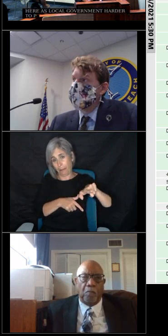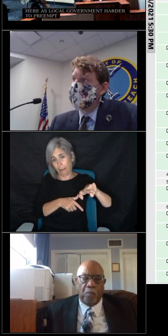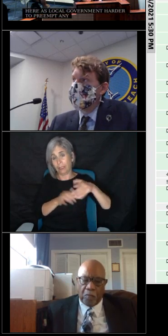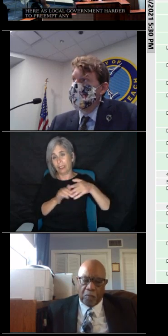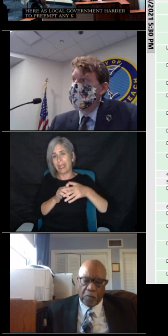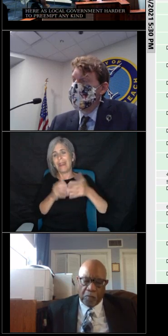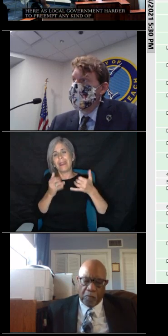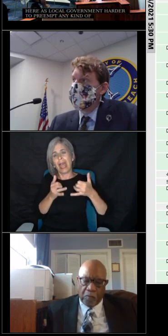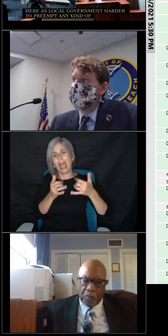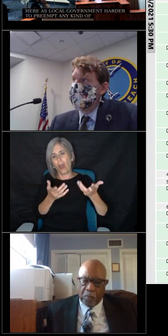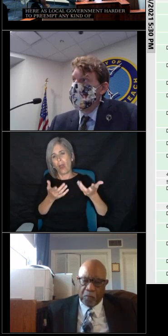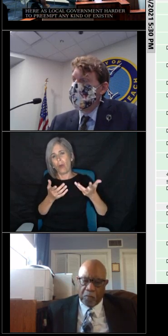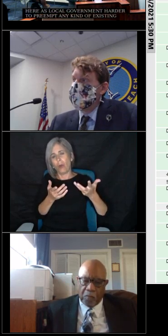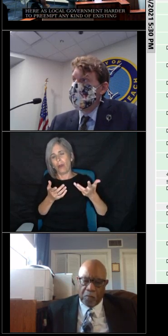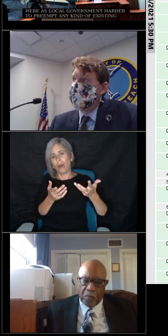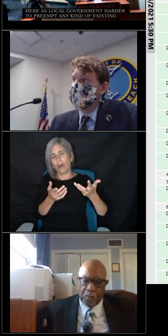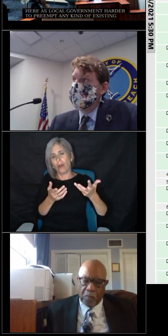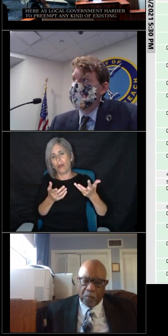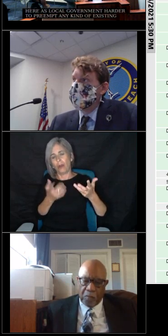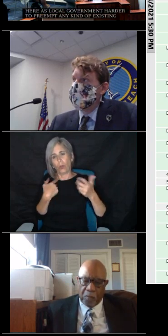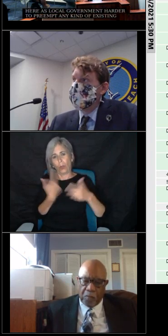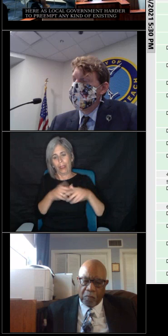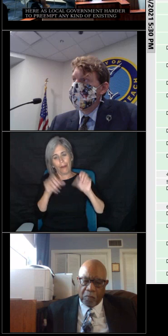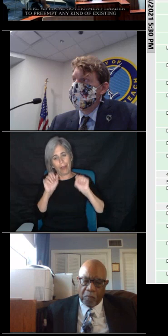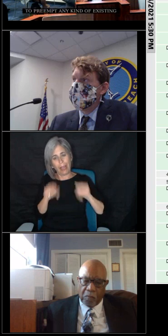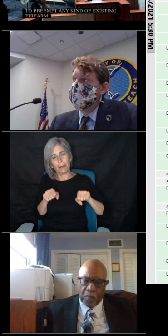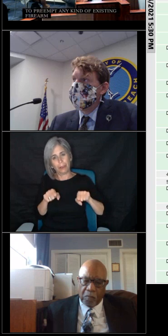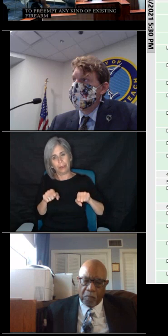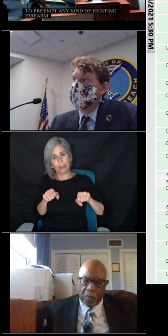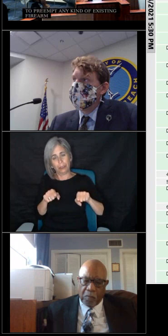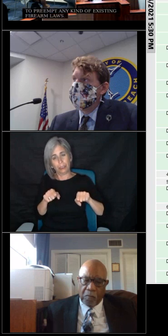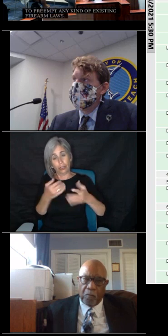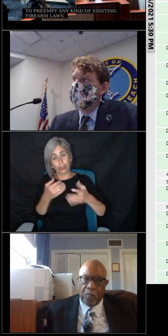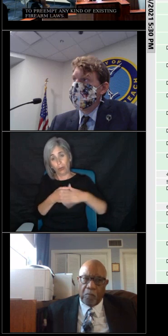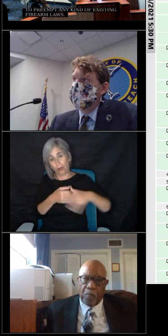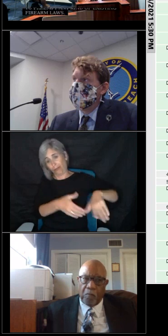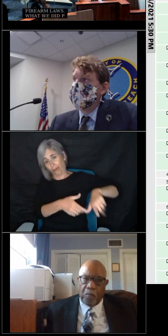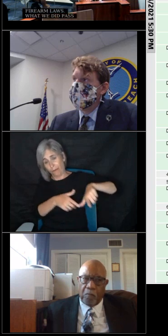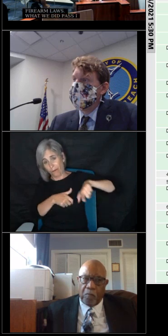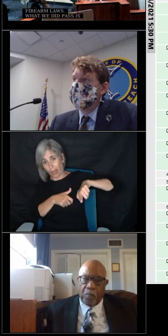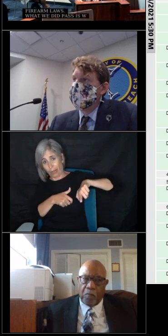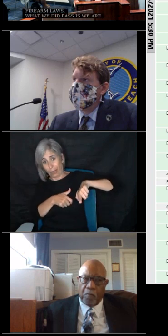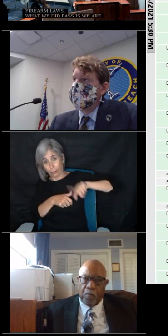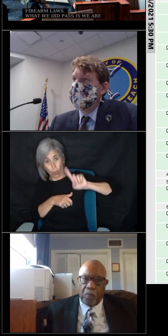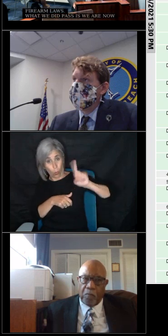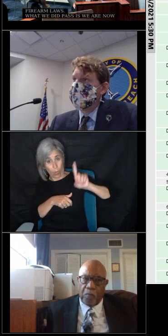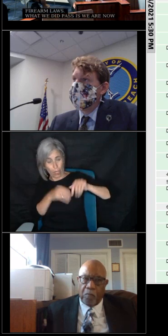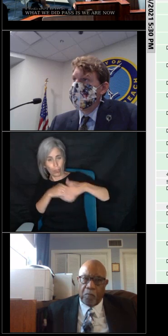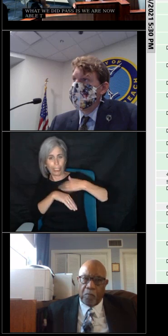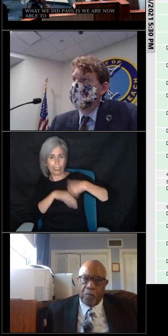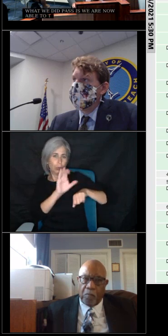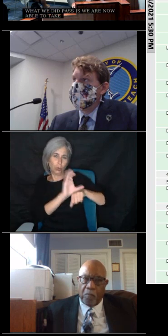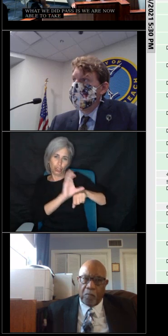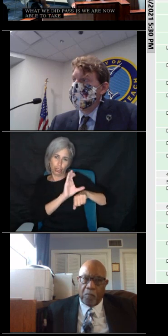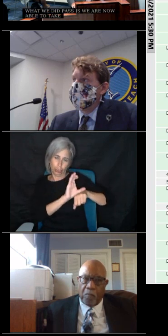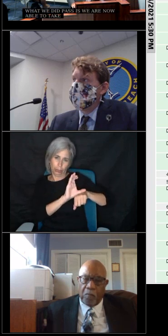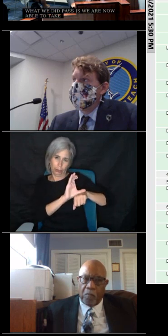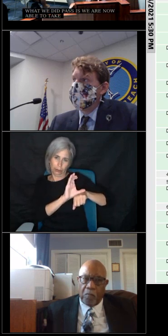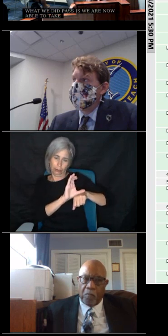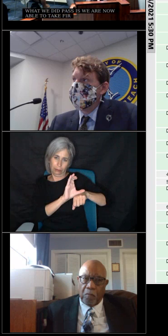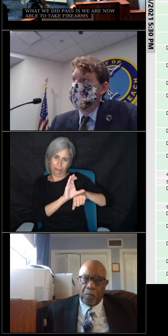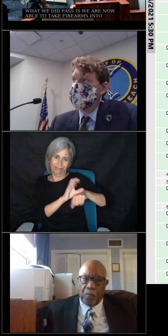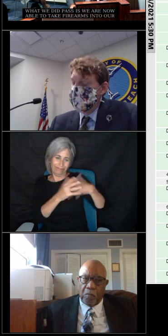up there is we are now able to take firearms into our churches. And as one of my colleagues